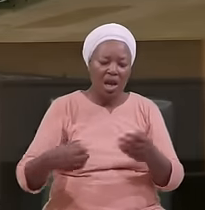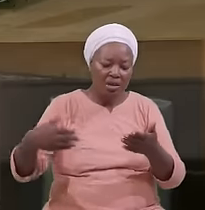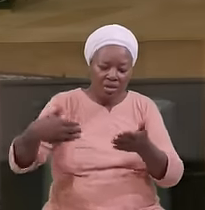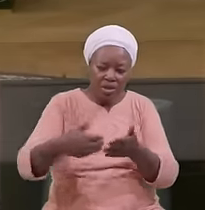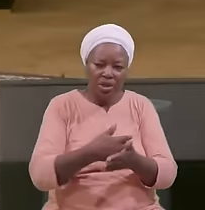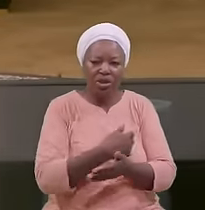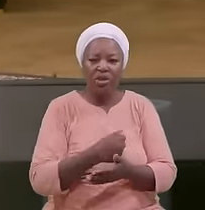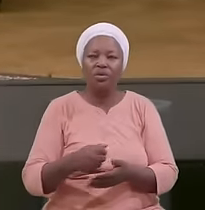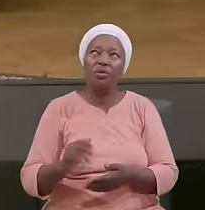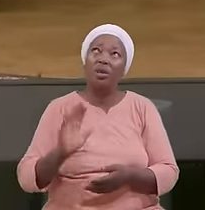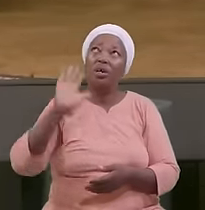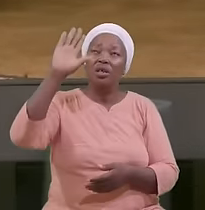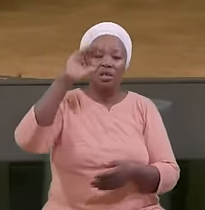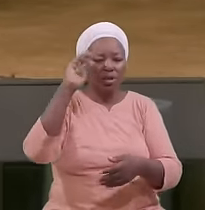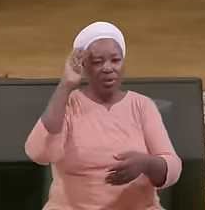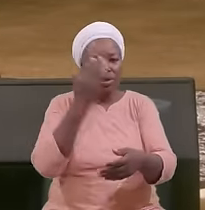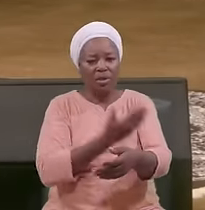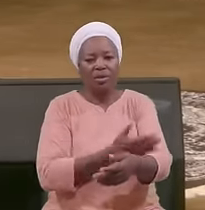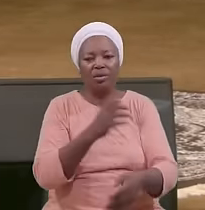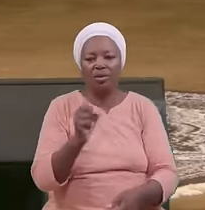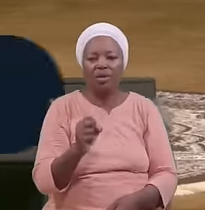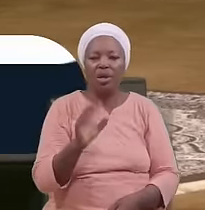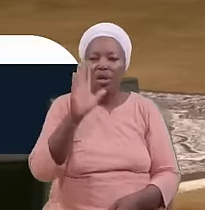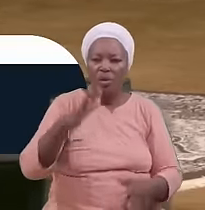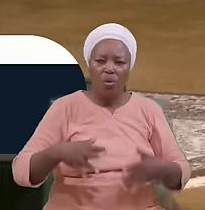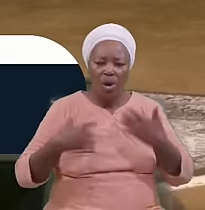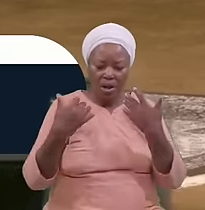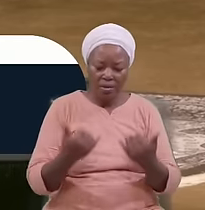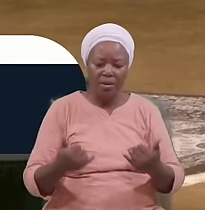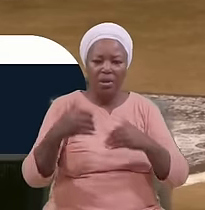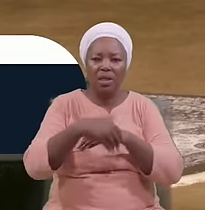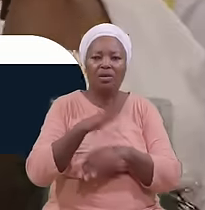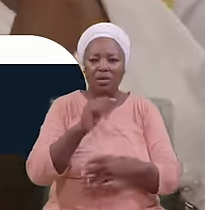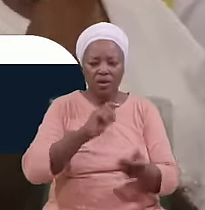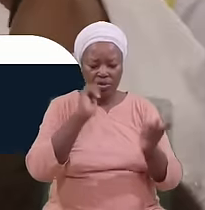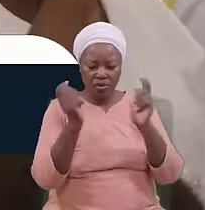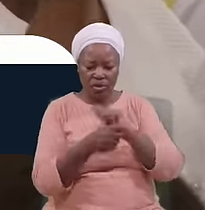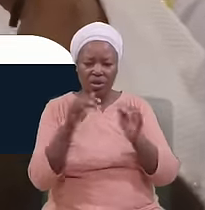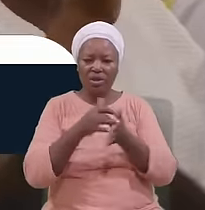his sons. Your life tonight will be reset.